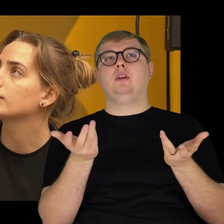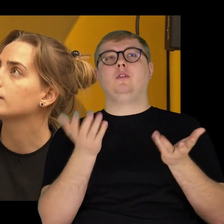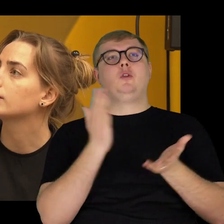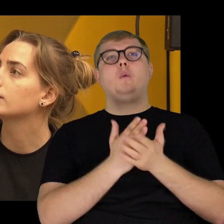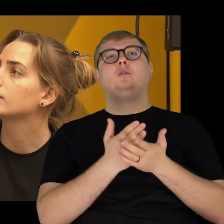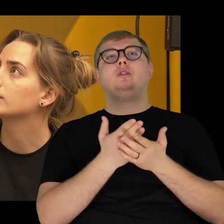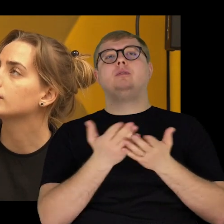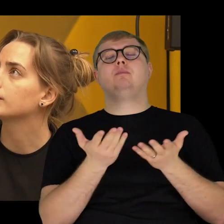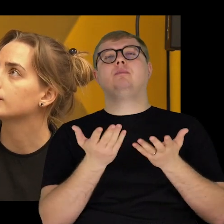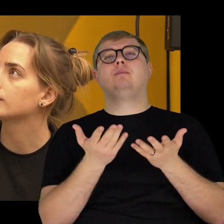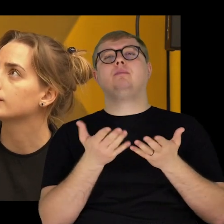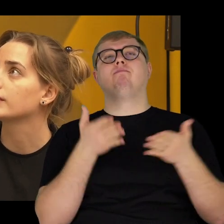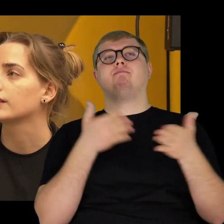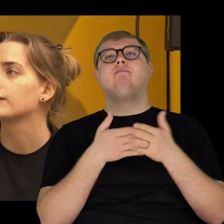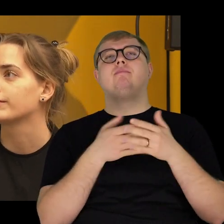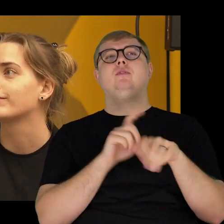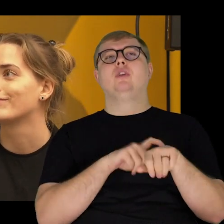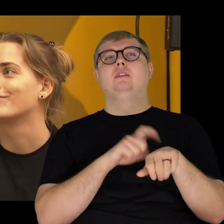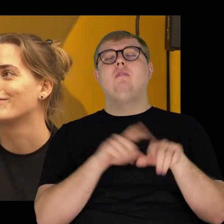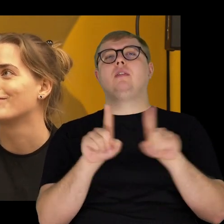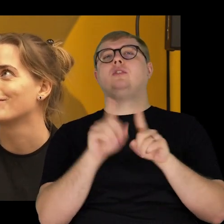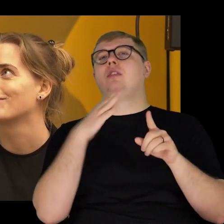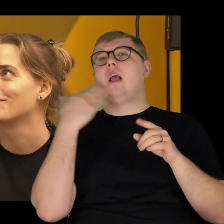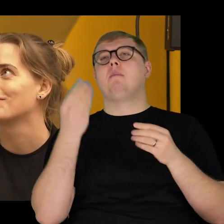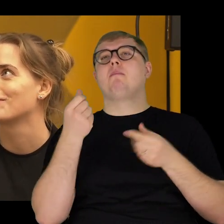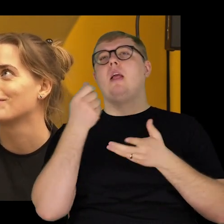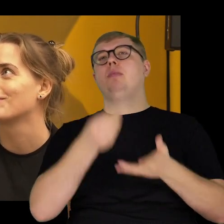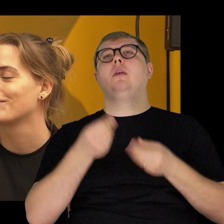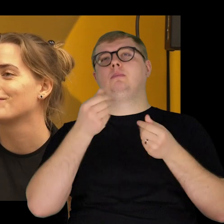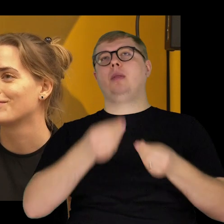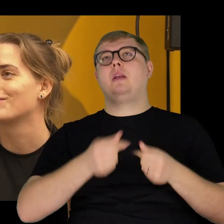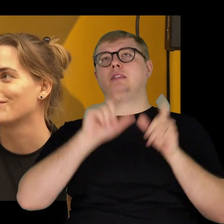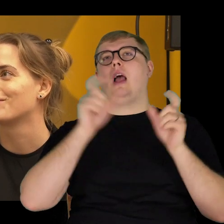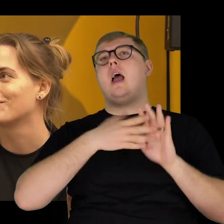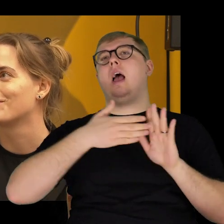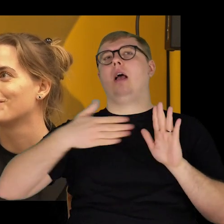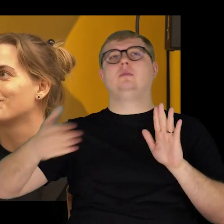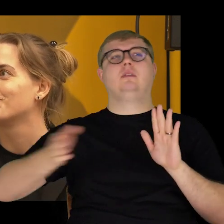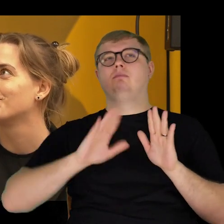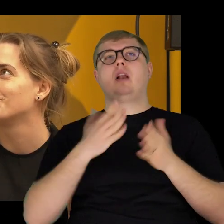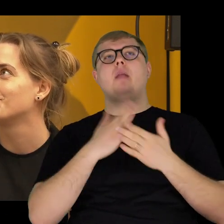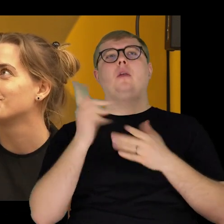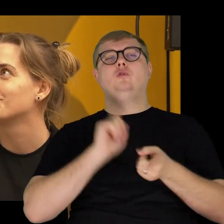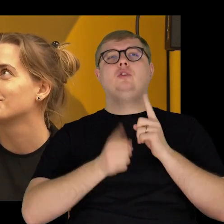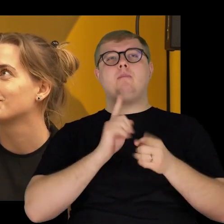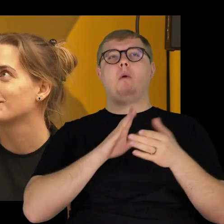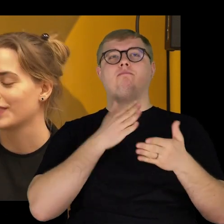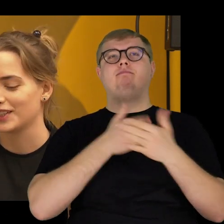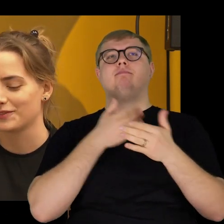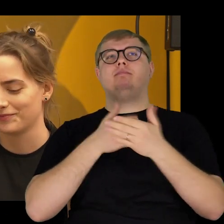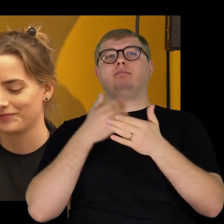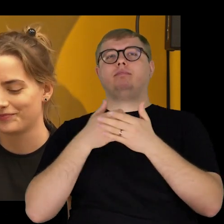time limited. So there's no never-ending funding for a research project. So I think you're familiar with that